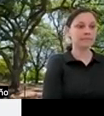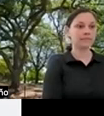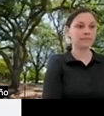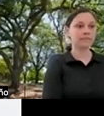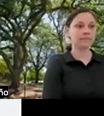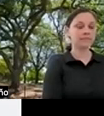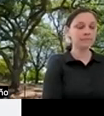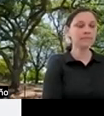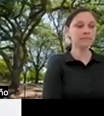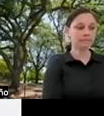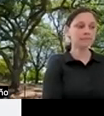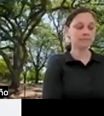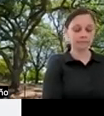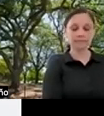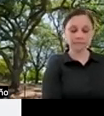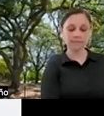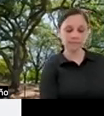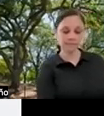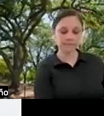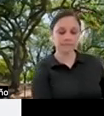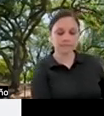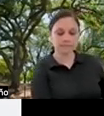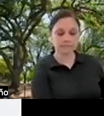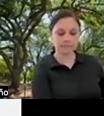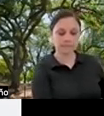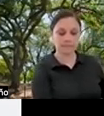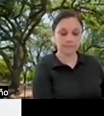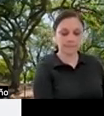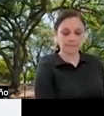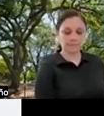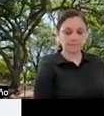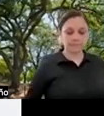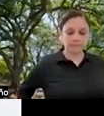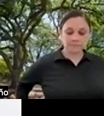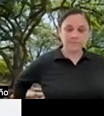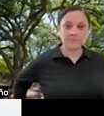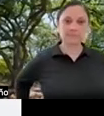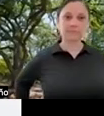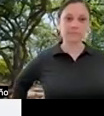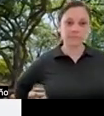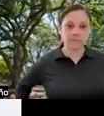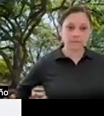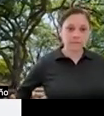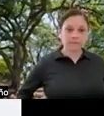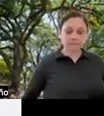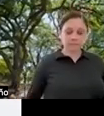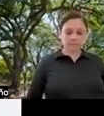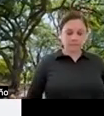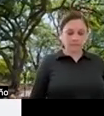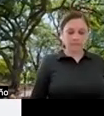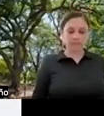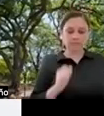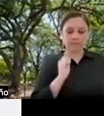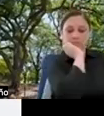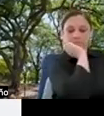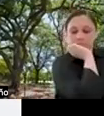well. Yes, for sure. I mentioned when we were walked into this needs discussion, we're definitely going to combine